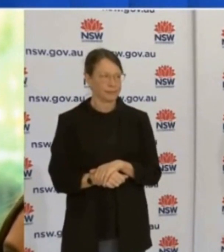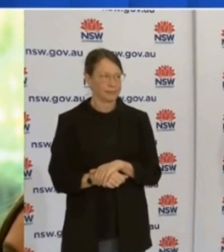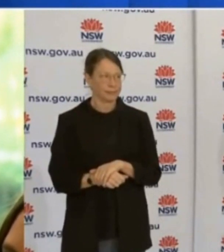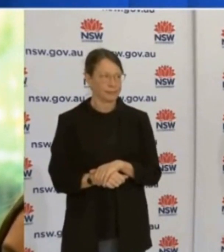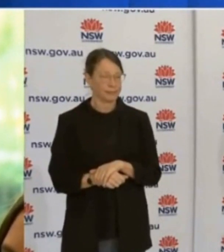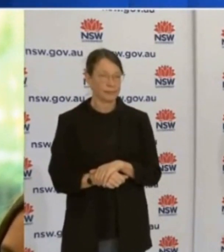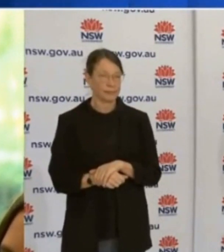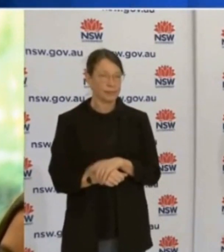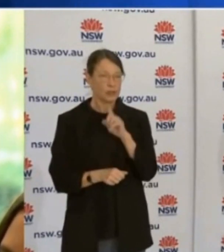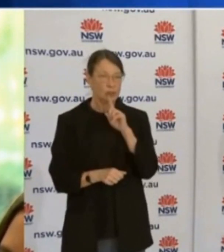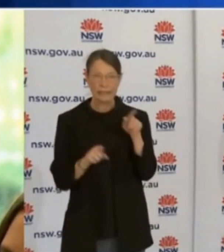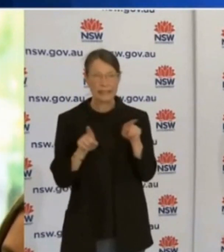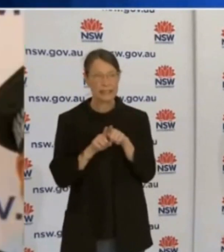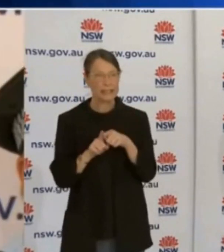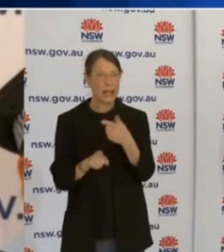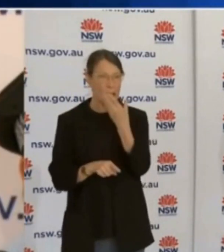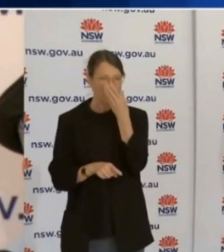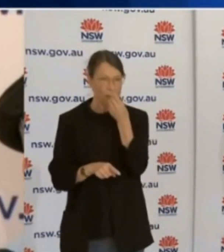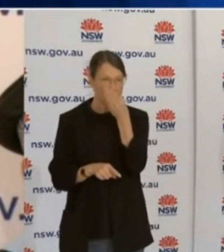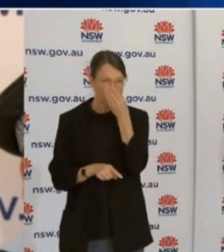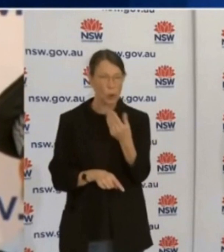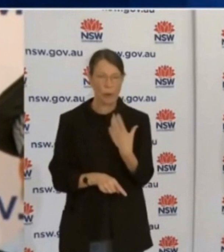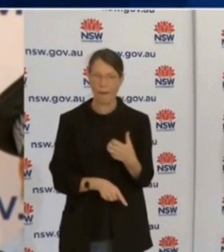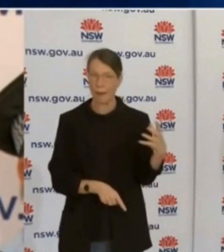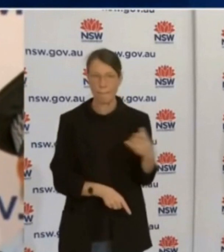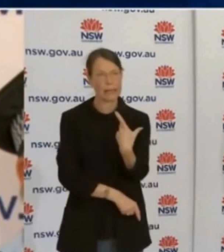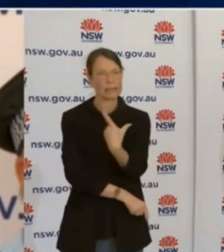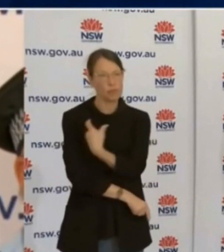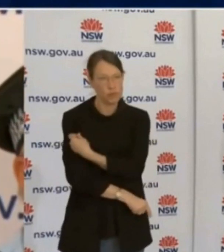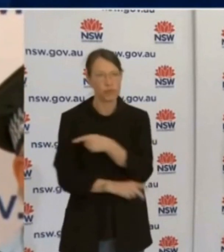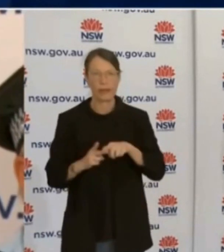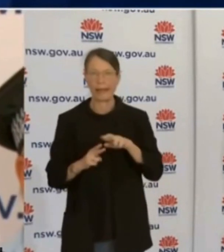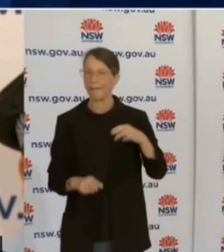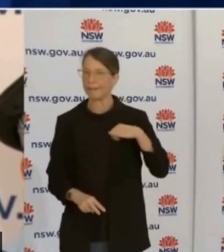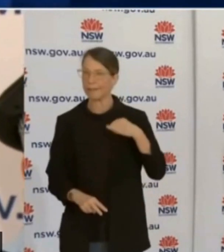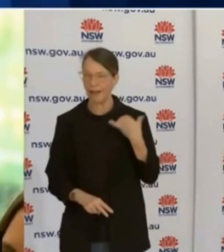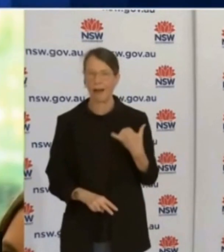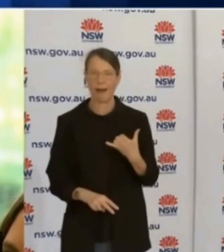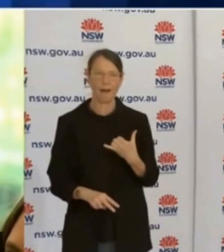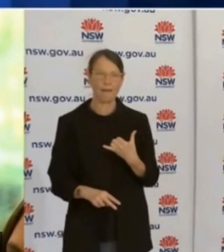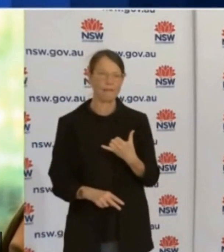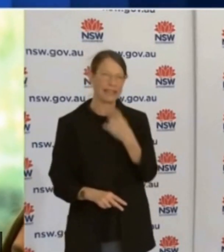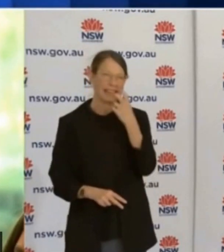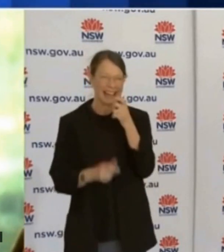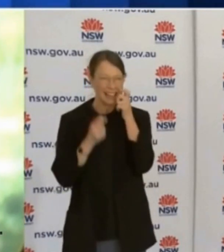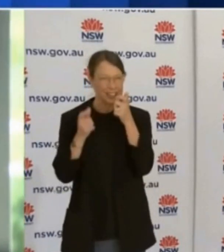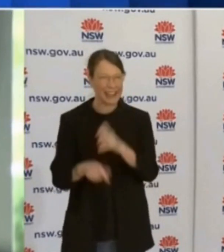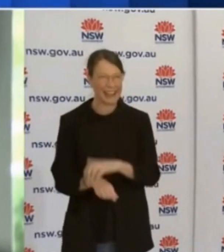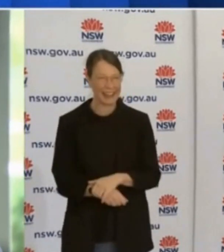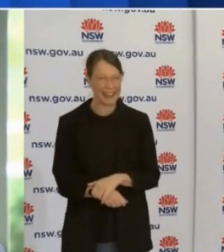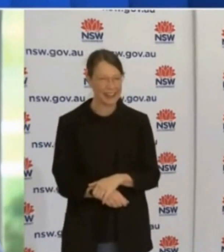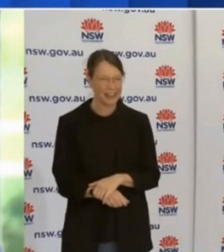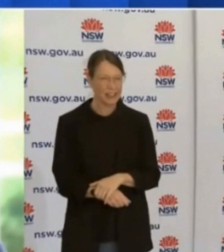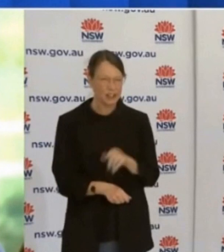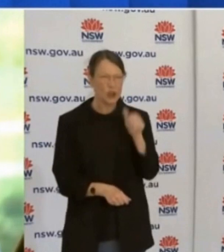influenza, would be used to mandate vaccines for aged care workers. That was a month ago, so you can't really say you didn't know about